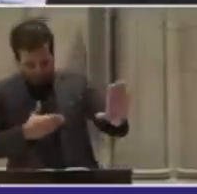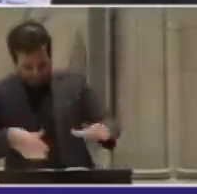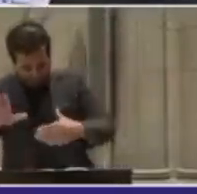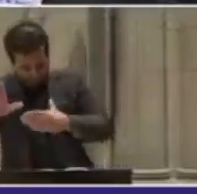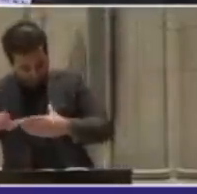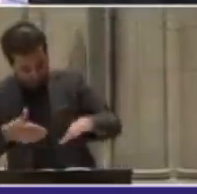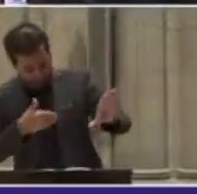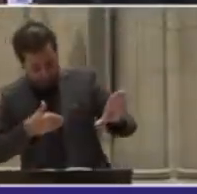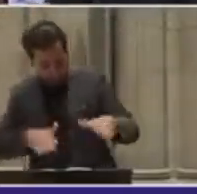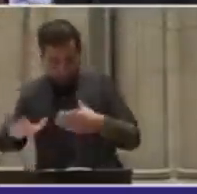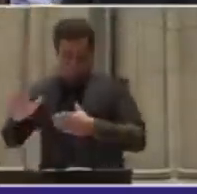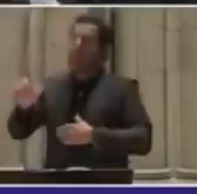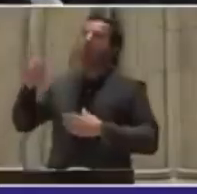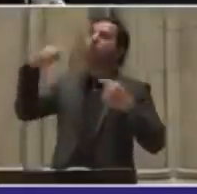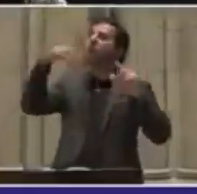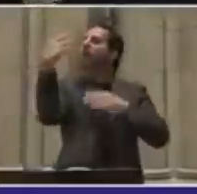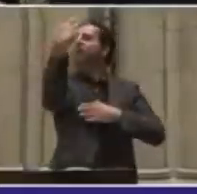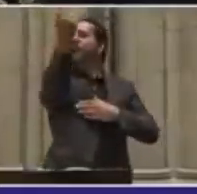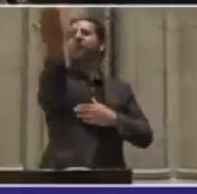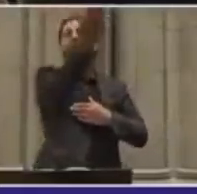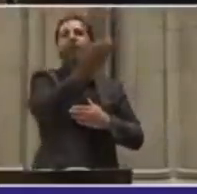While I'm out there